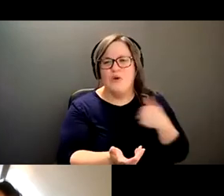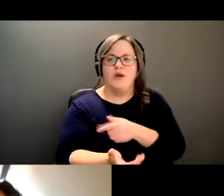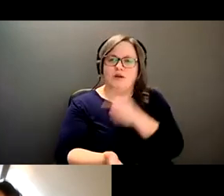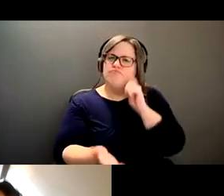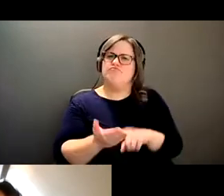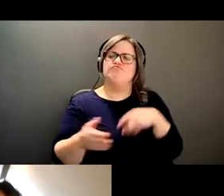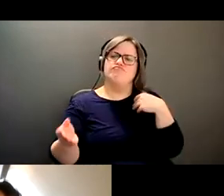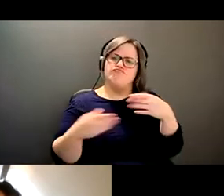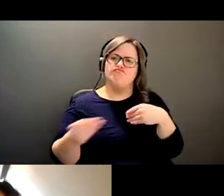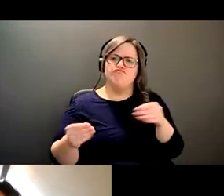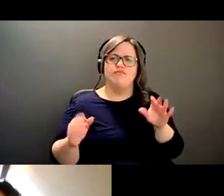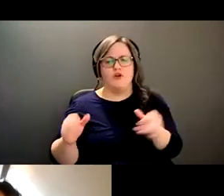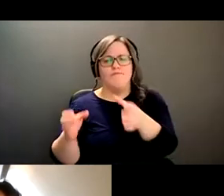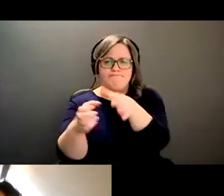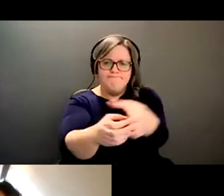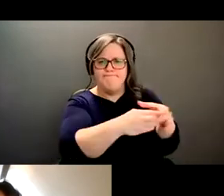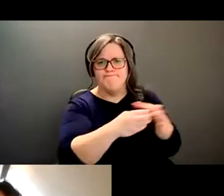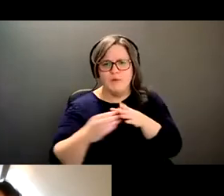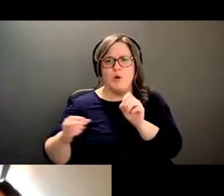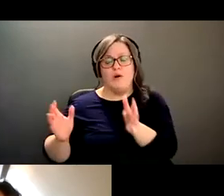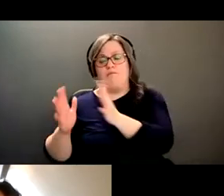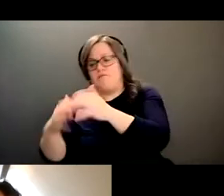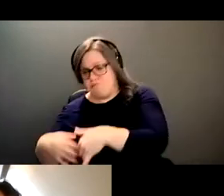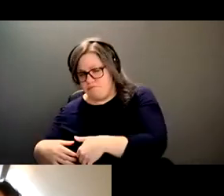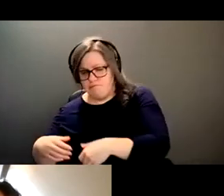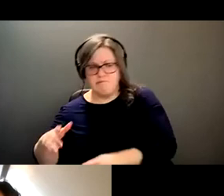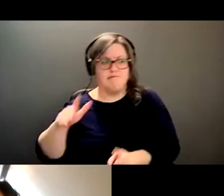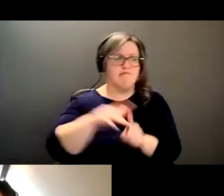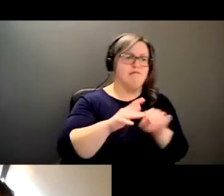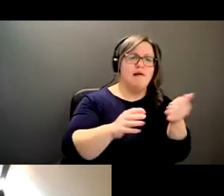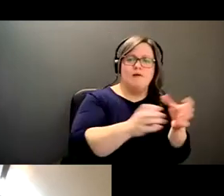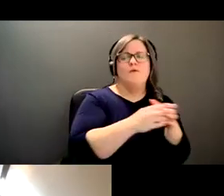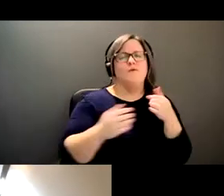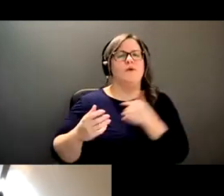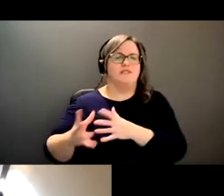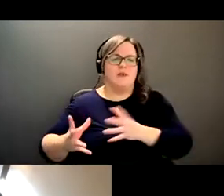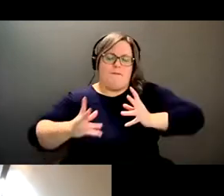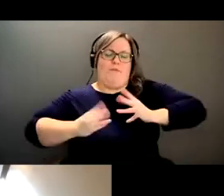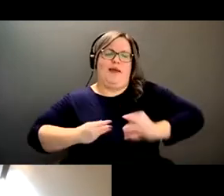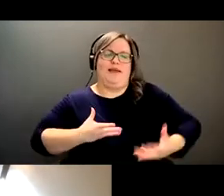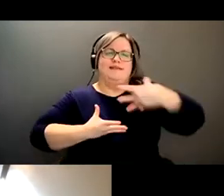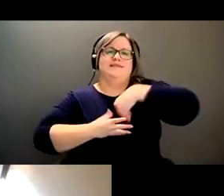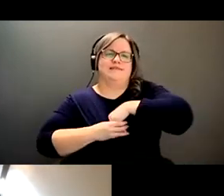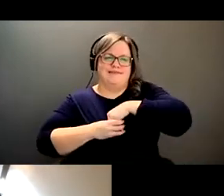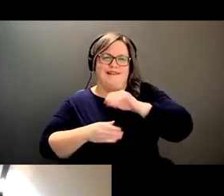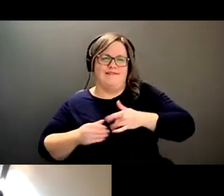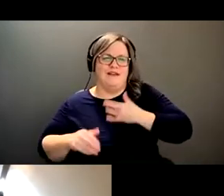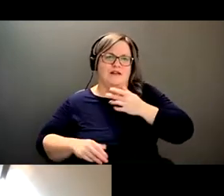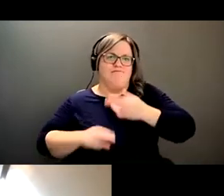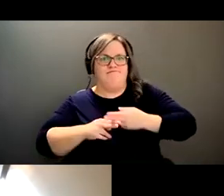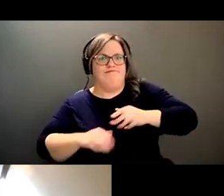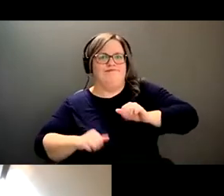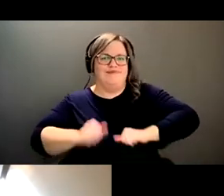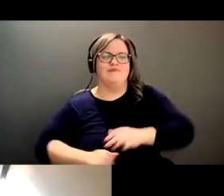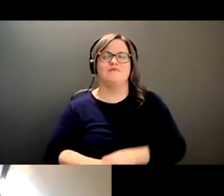We're acknowledging and kind of embracing the flux of it. I don't know if that answers your question. It was a